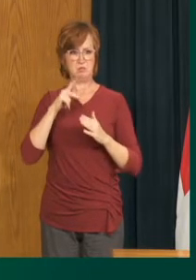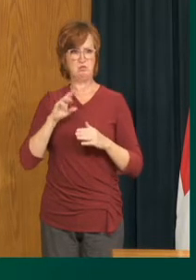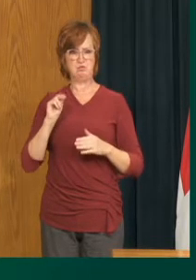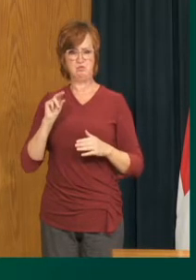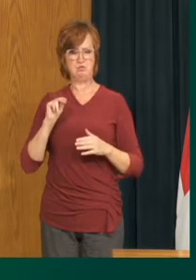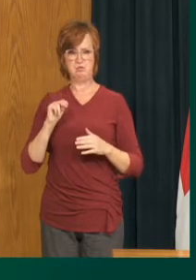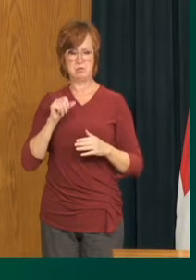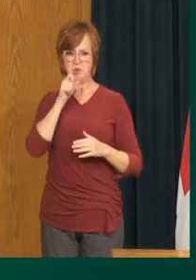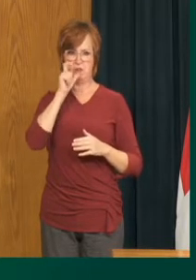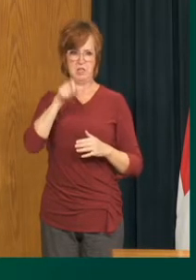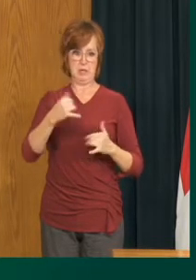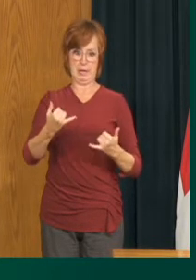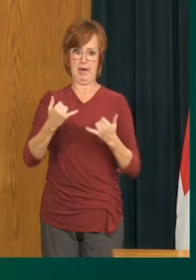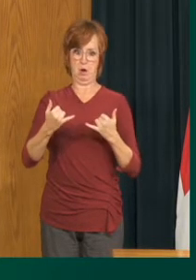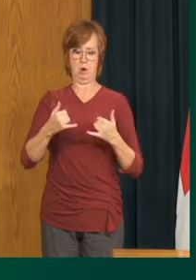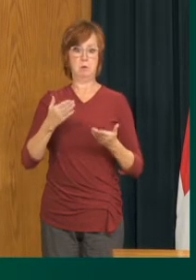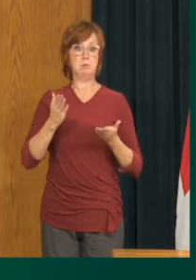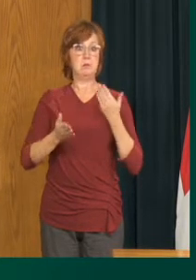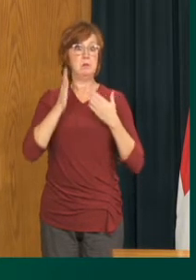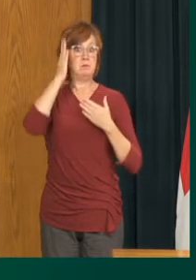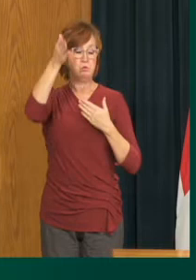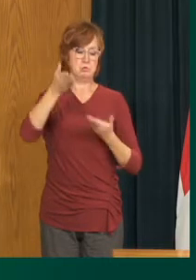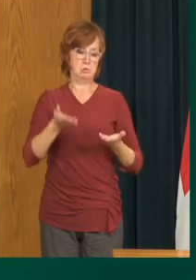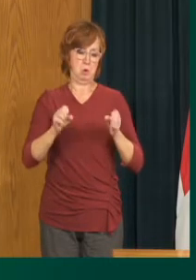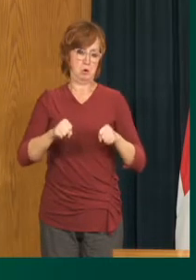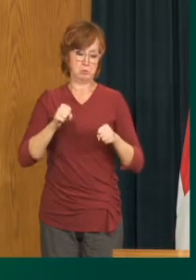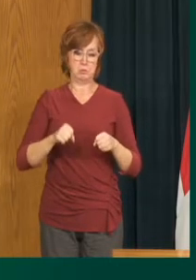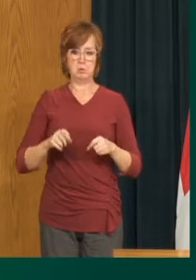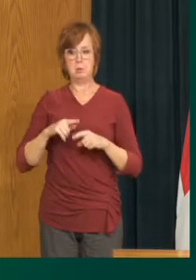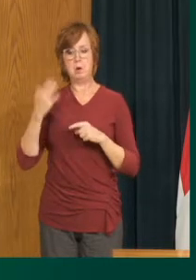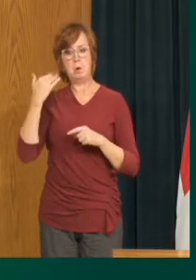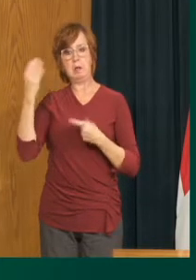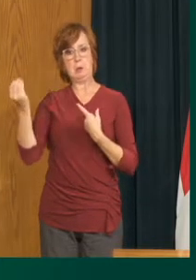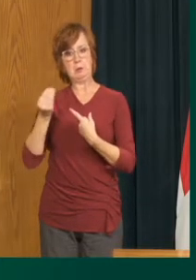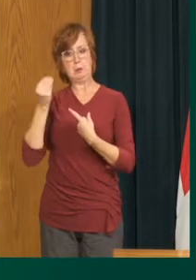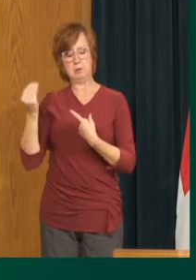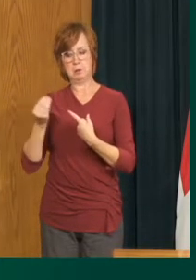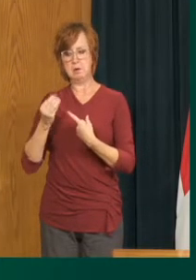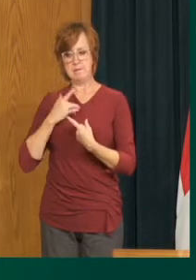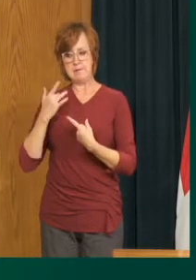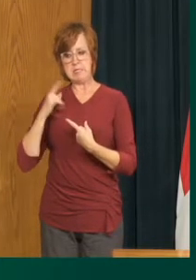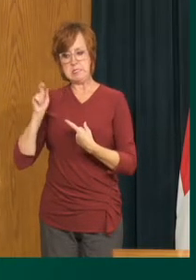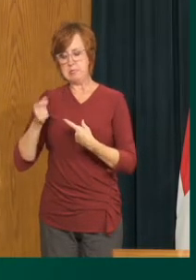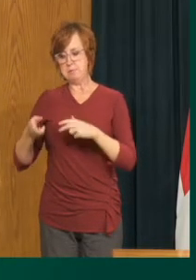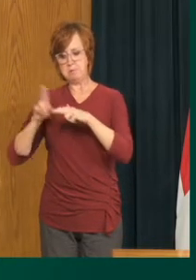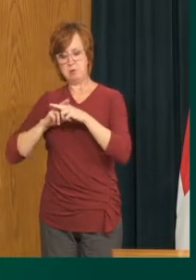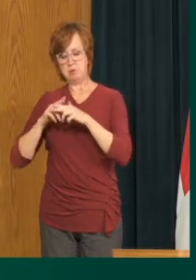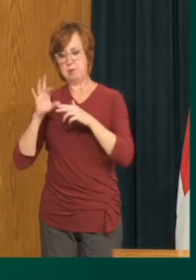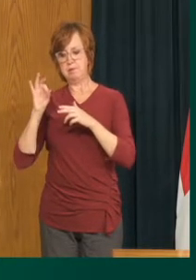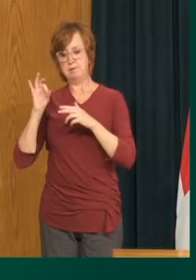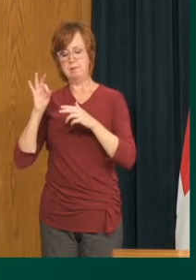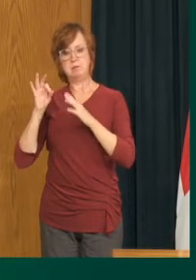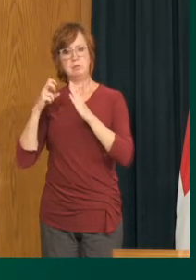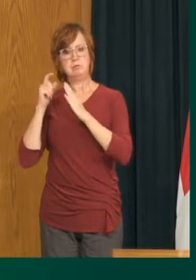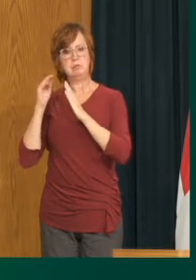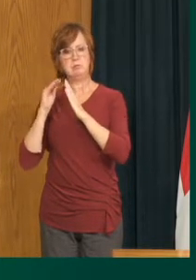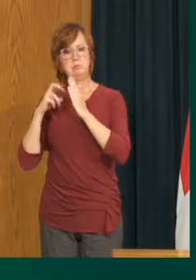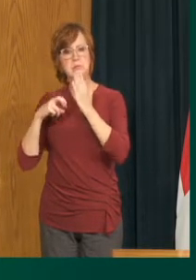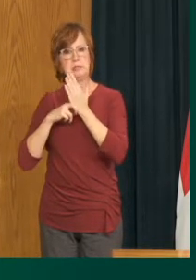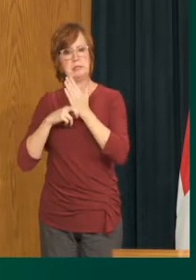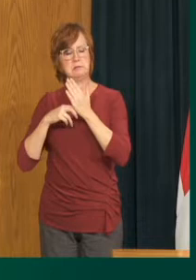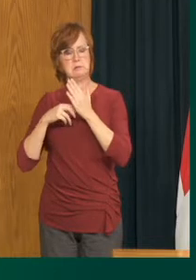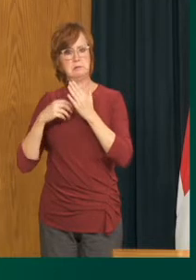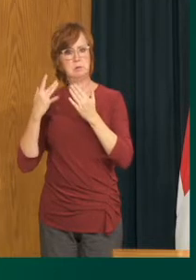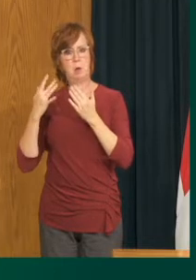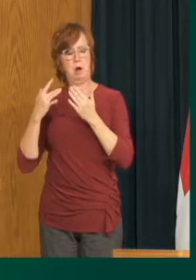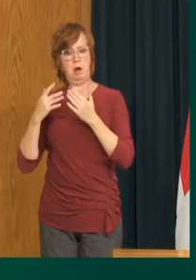has arisen for that discussion in Ontario, and they've taken the action that they feel is necessary. Do you have anything to add to that, Doctor?